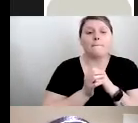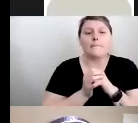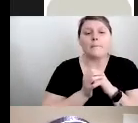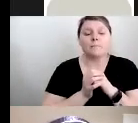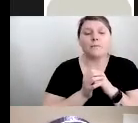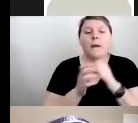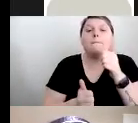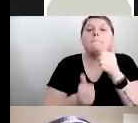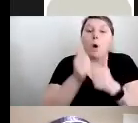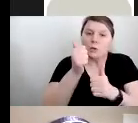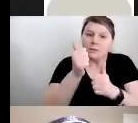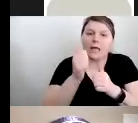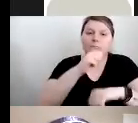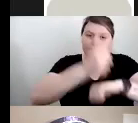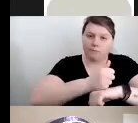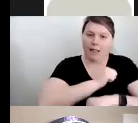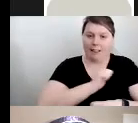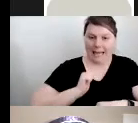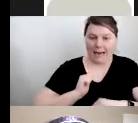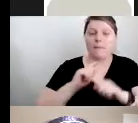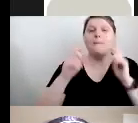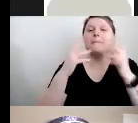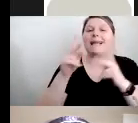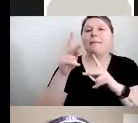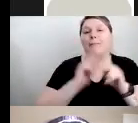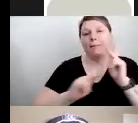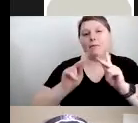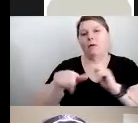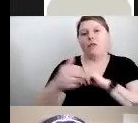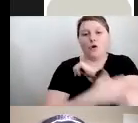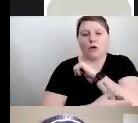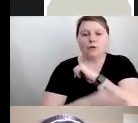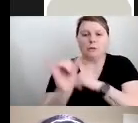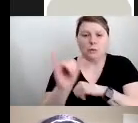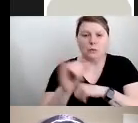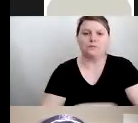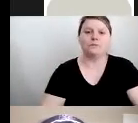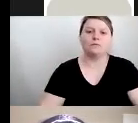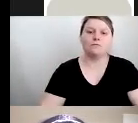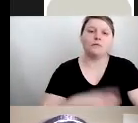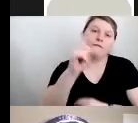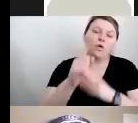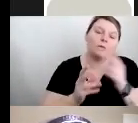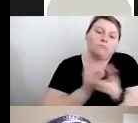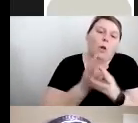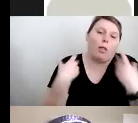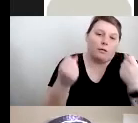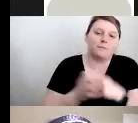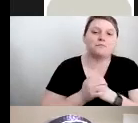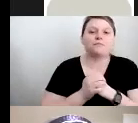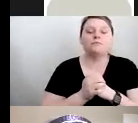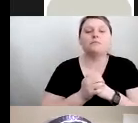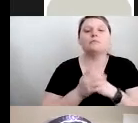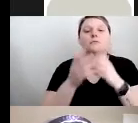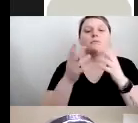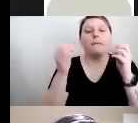Atlanta, except we have many people who are also based overseas in the Center of Global Health, or for Global Health. And just to drill down a